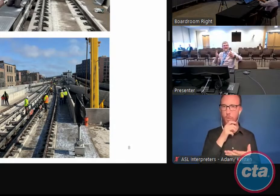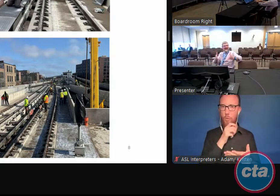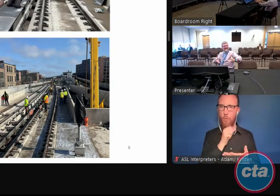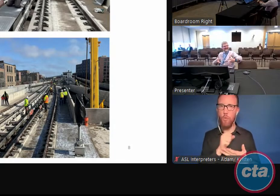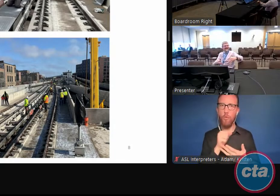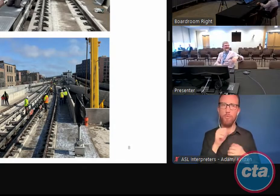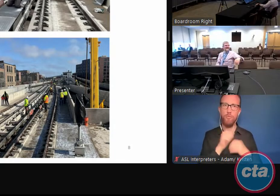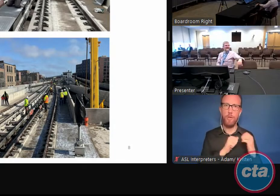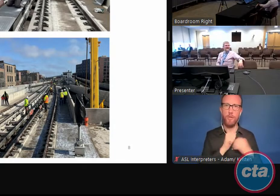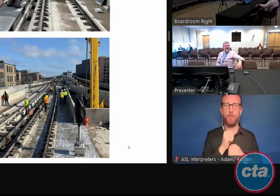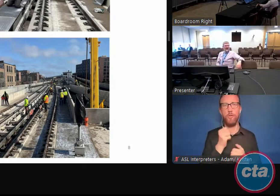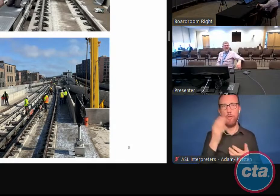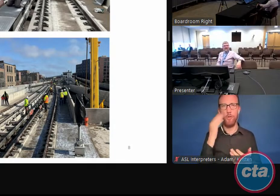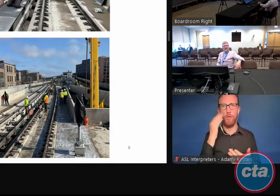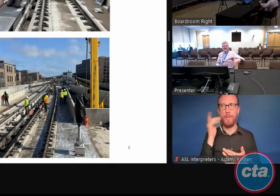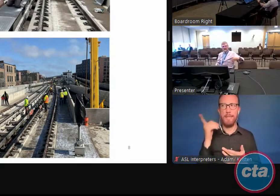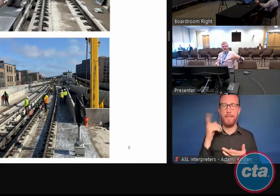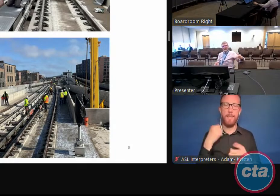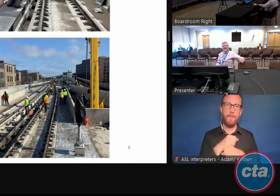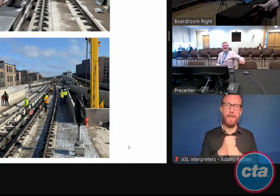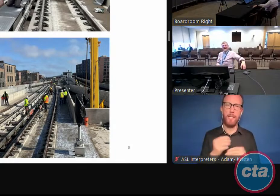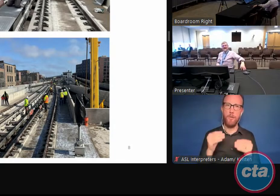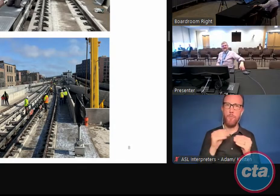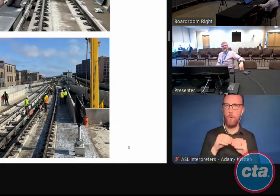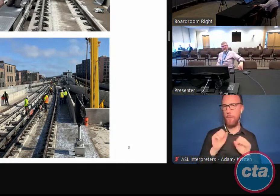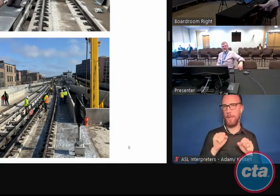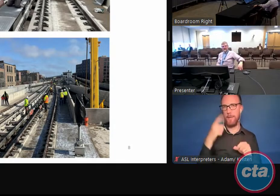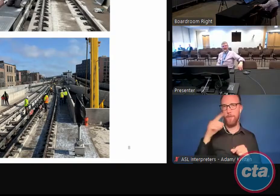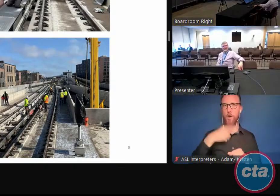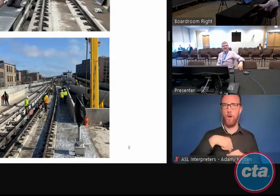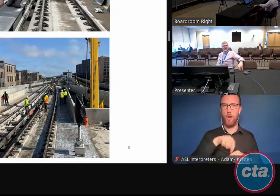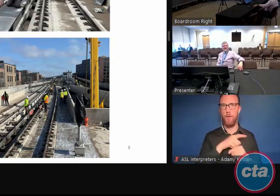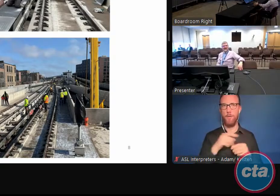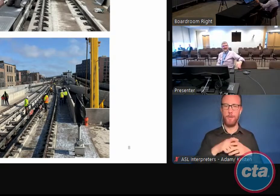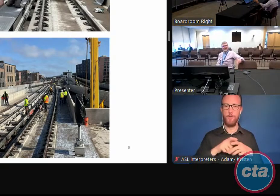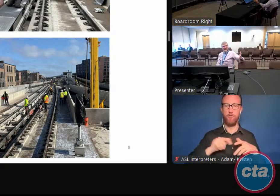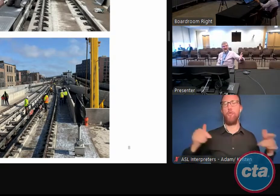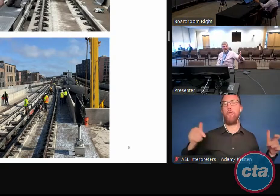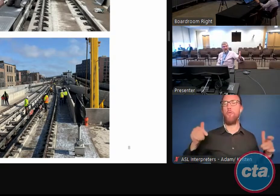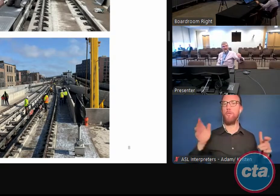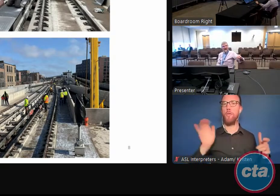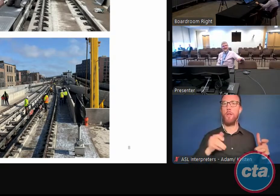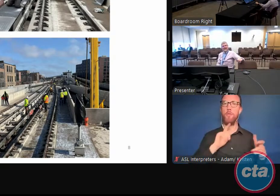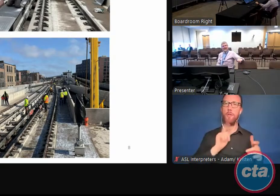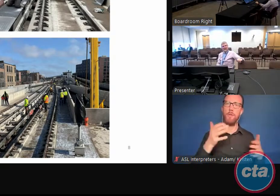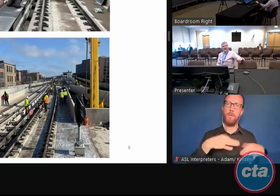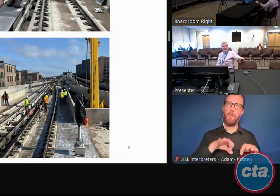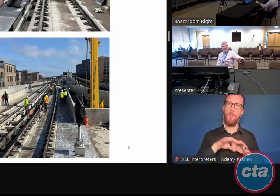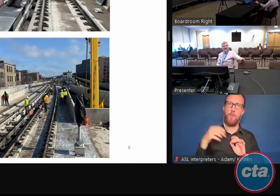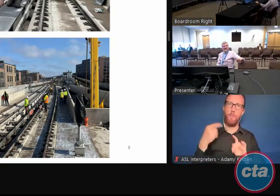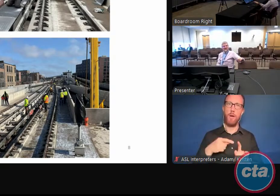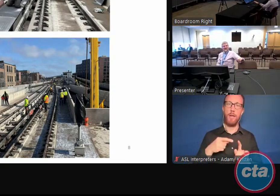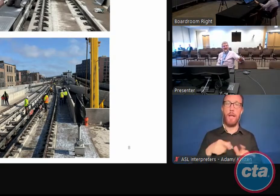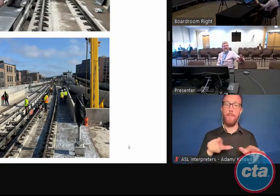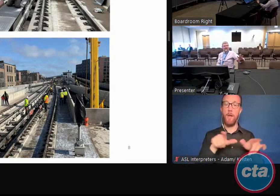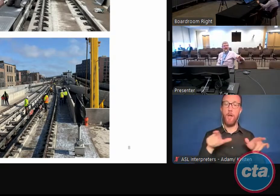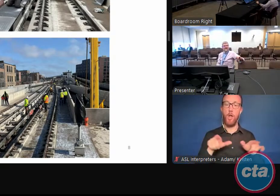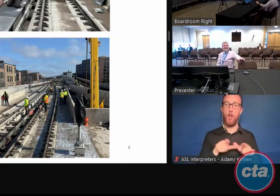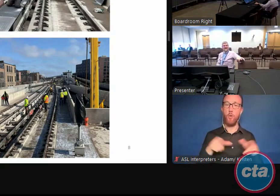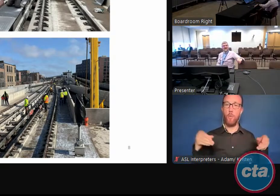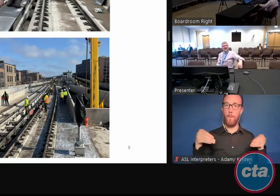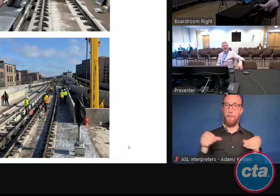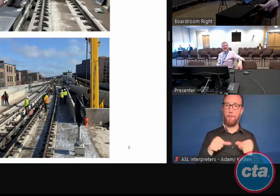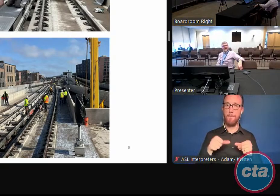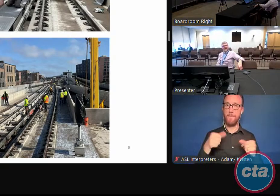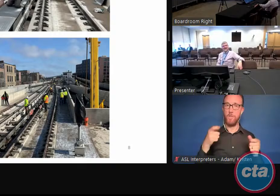created capacity for us to grow as a line. So that was a really key point in it. And the local match for it was one of the 5 projects